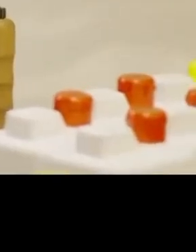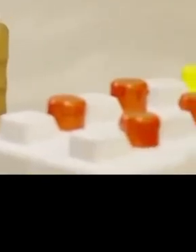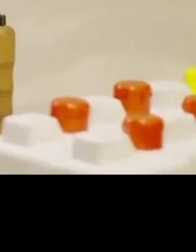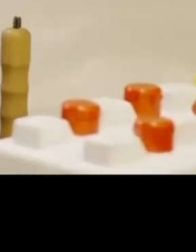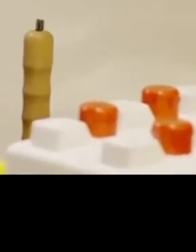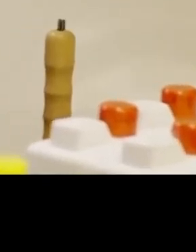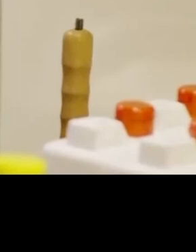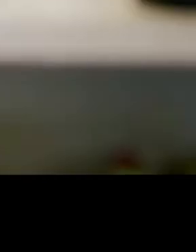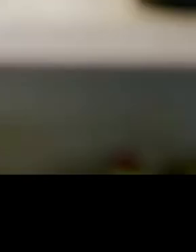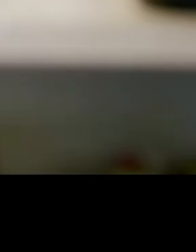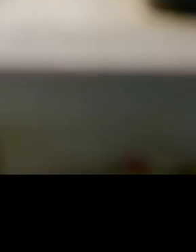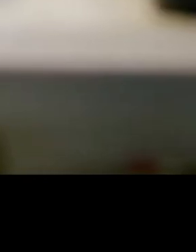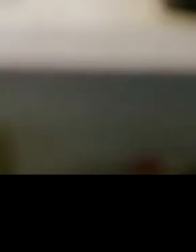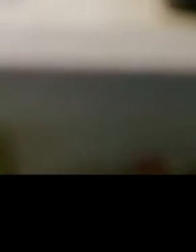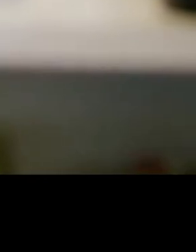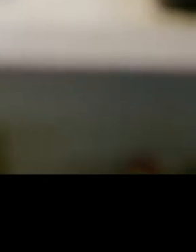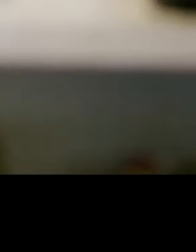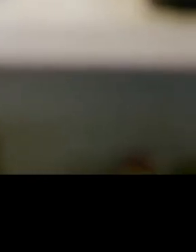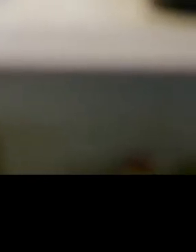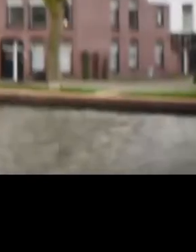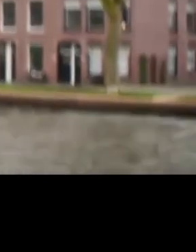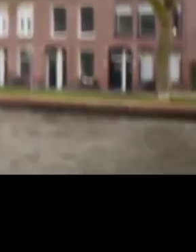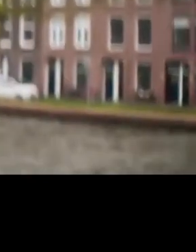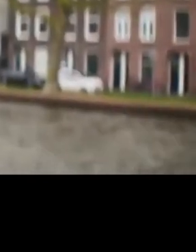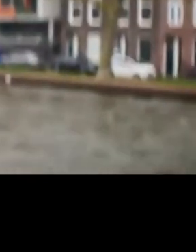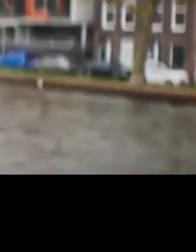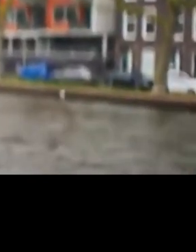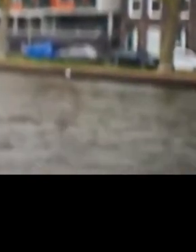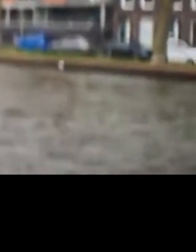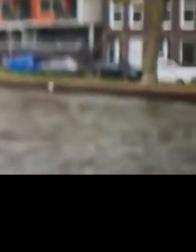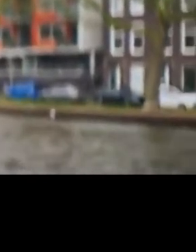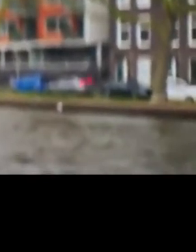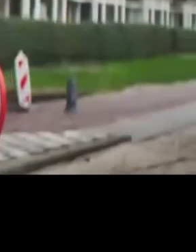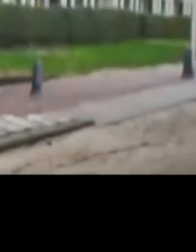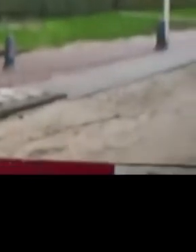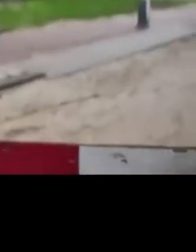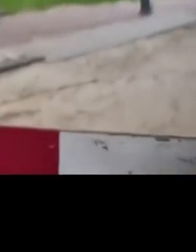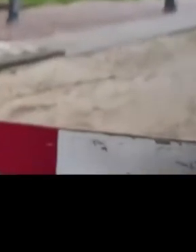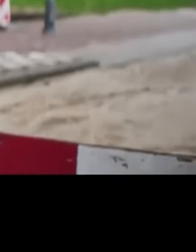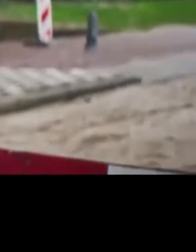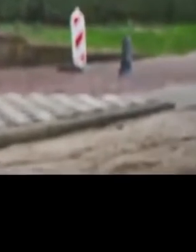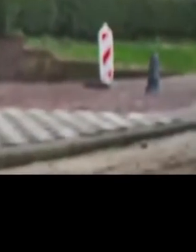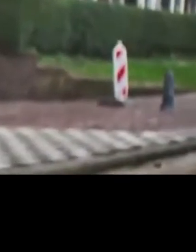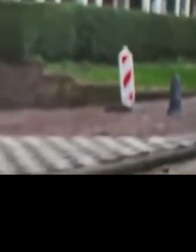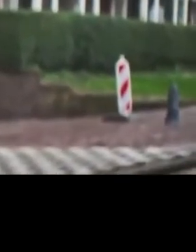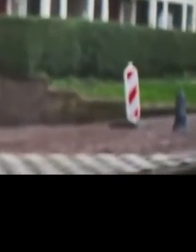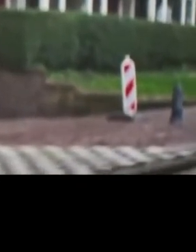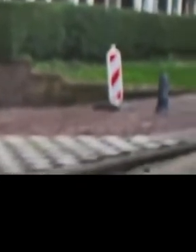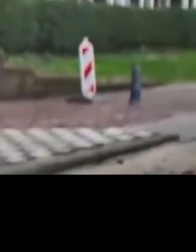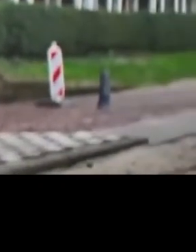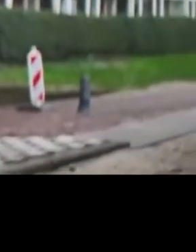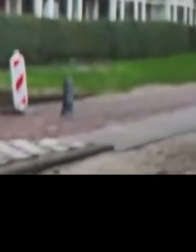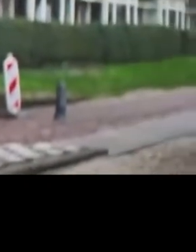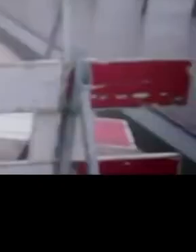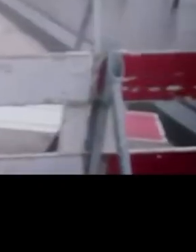store. Mango chutney. It is to know that when I get stuck, I have people to call upon.